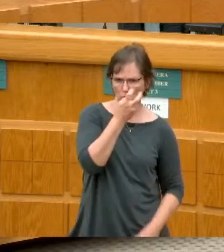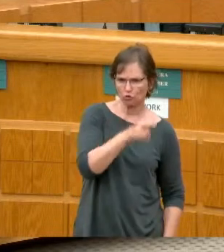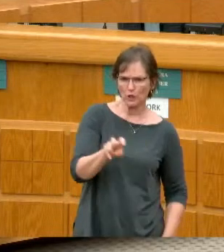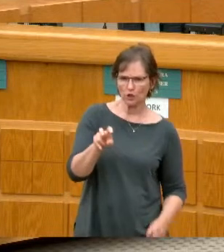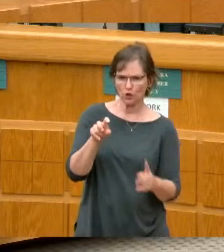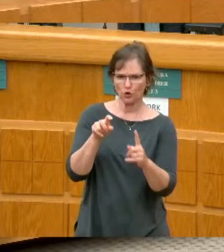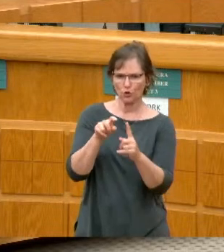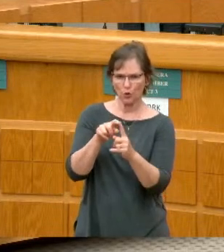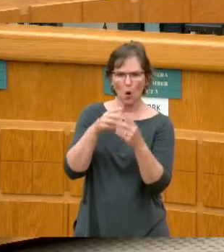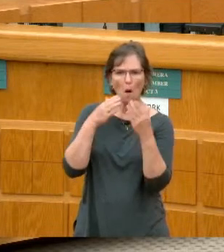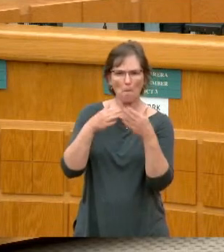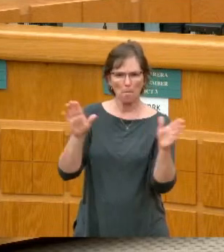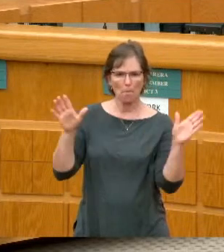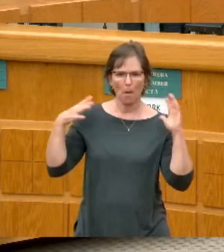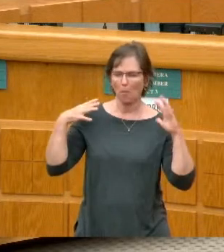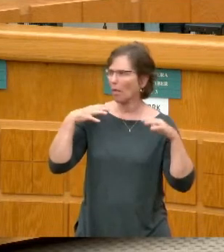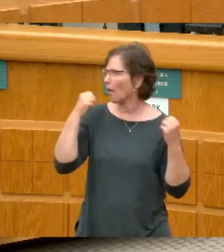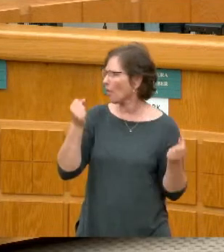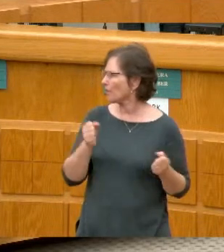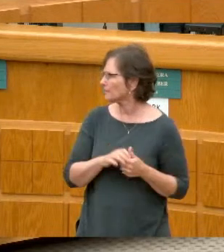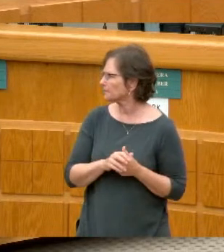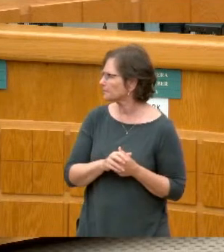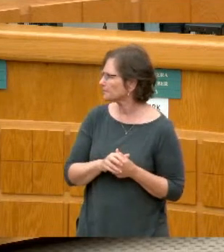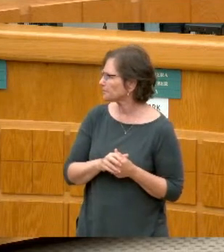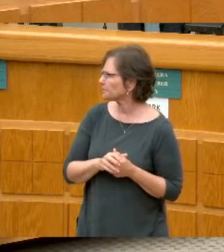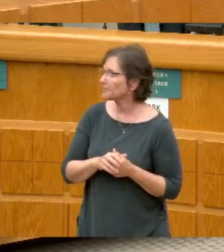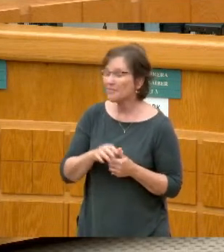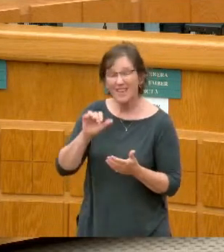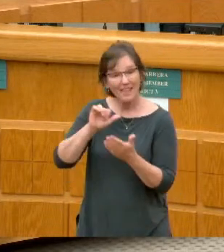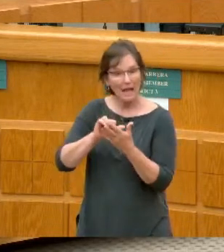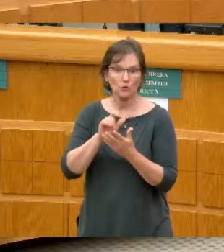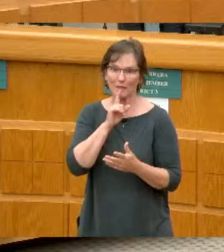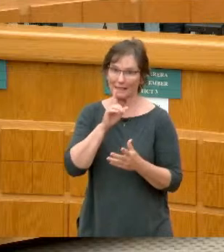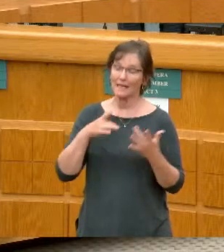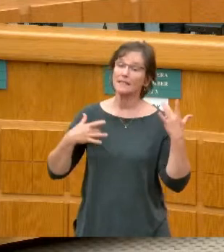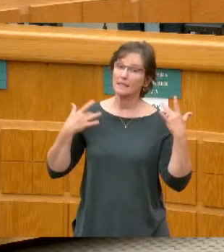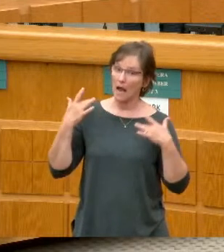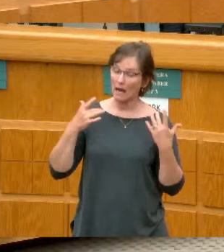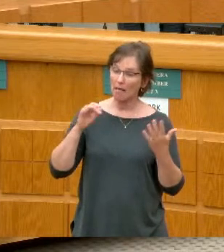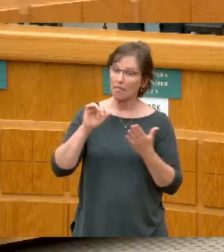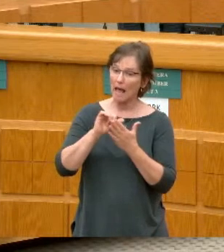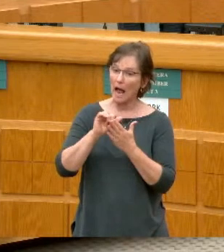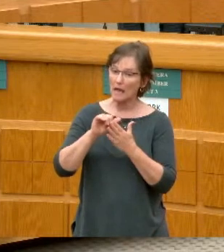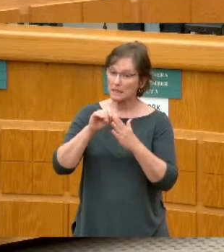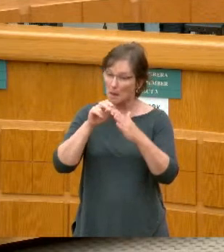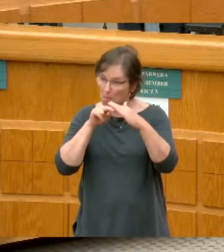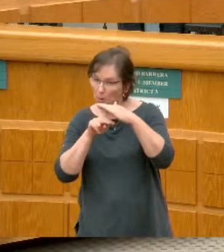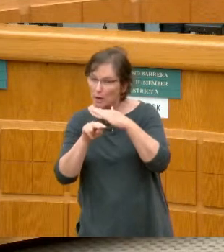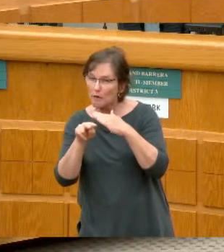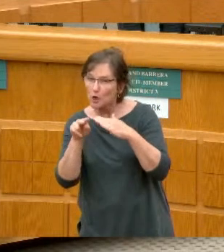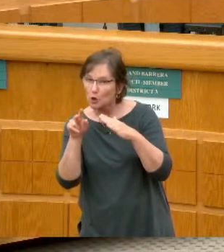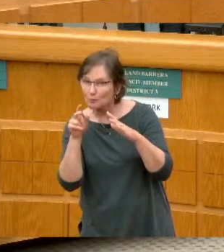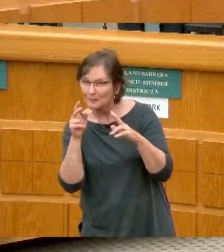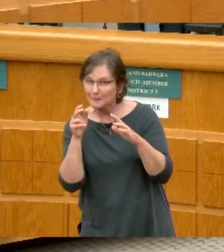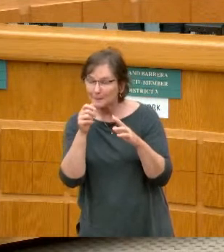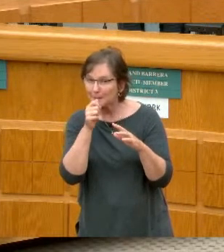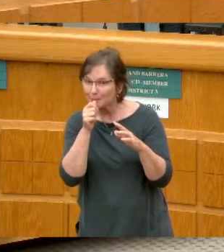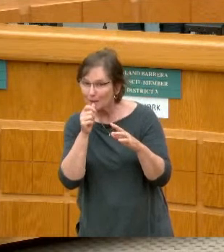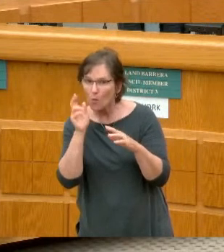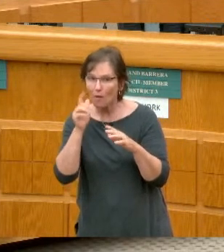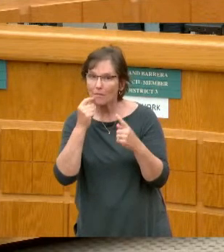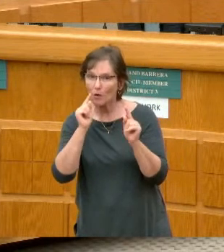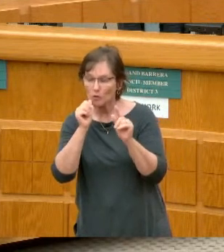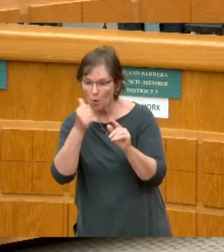Now, I realize for Benna, I have talked so fast, but it's because I have so much to say today. Let me